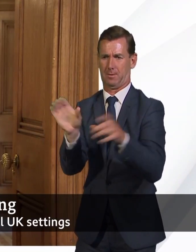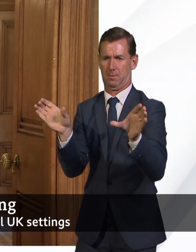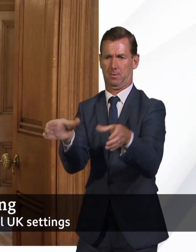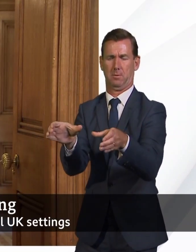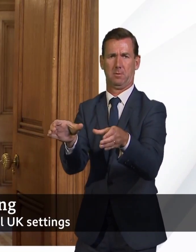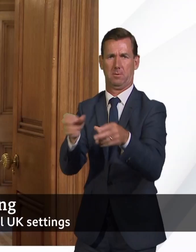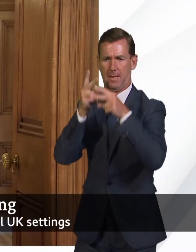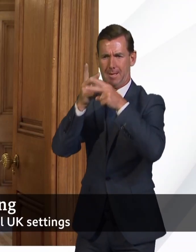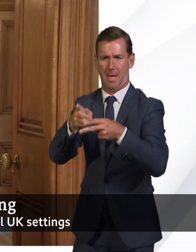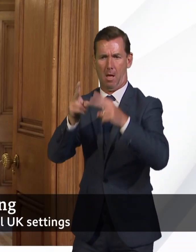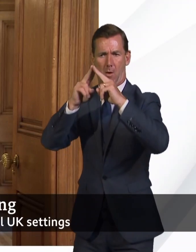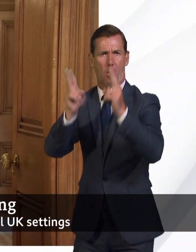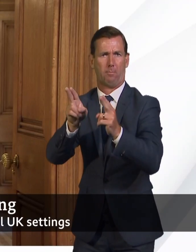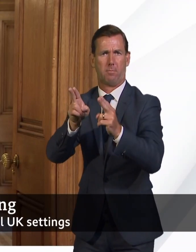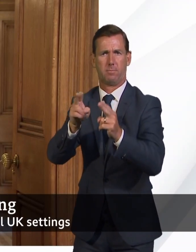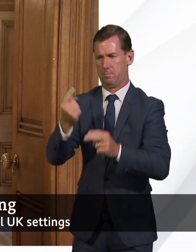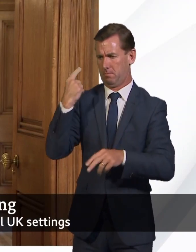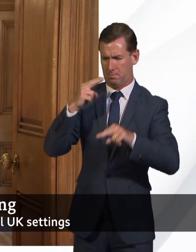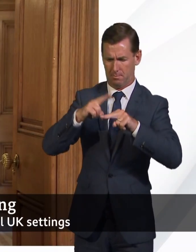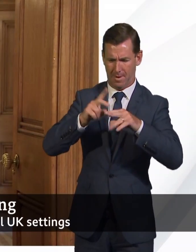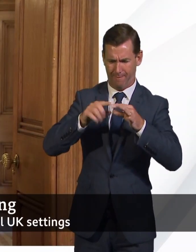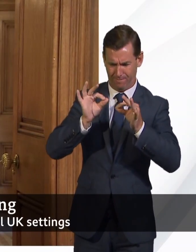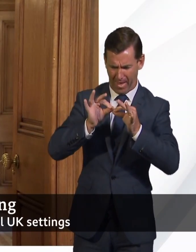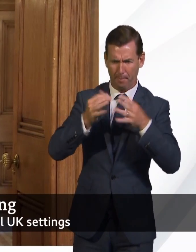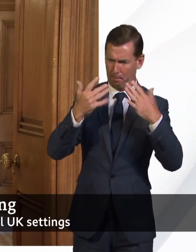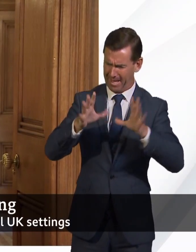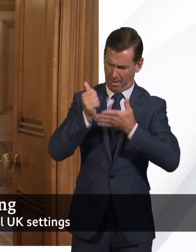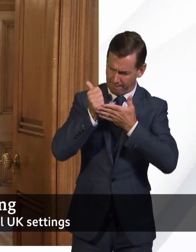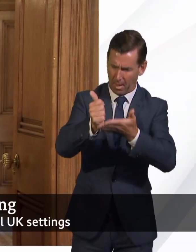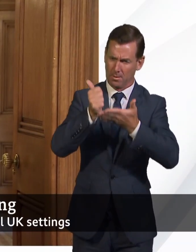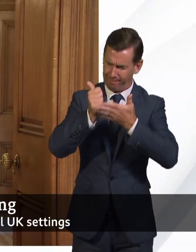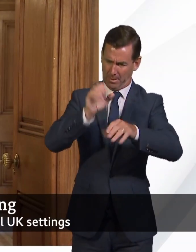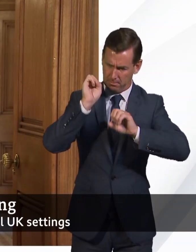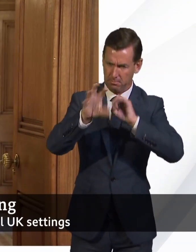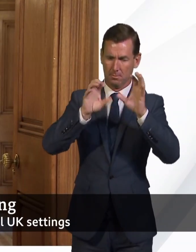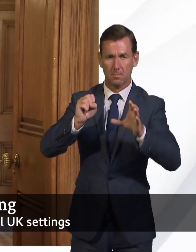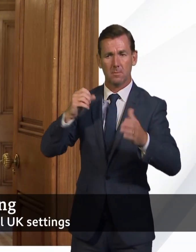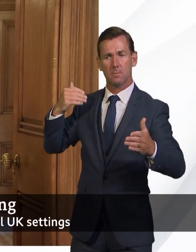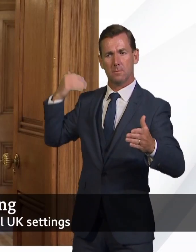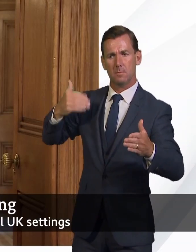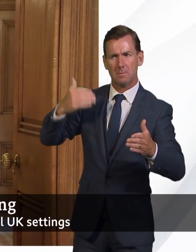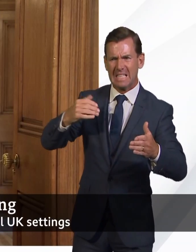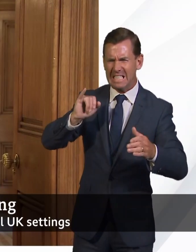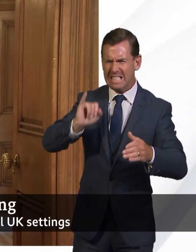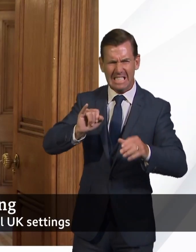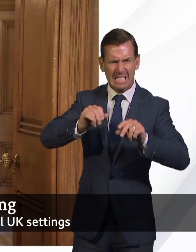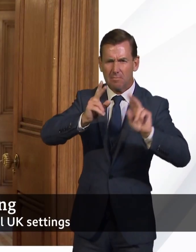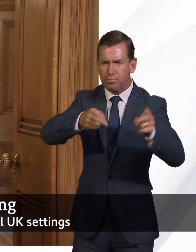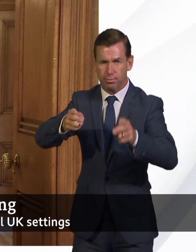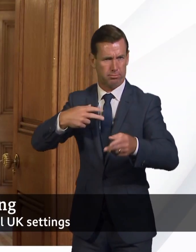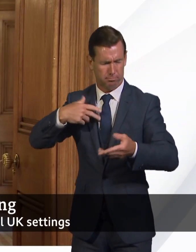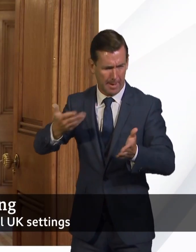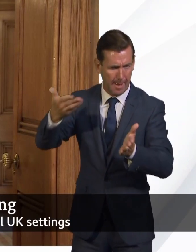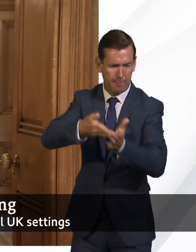first advice in February, and as the virus grew, we strengthened it throughout. We've made sure that care homes